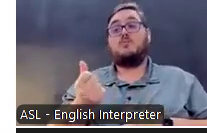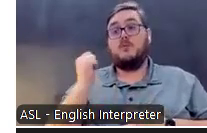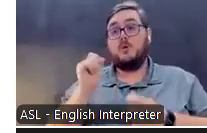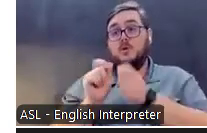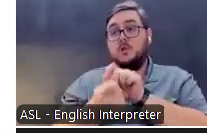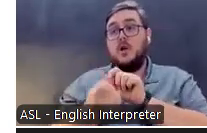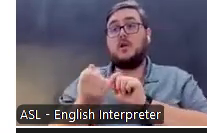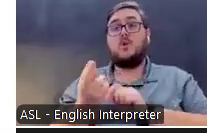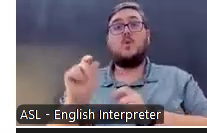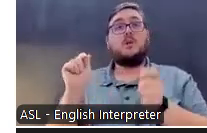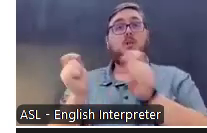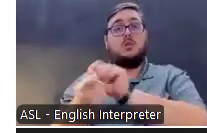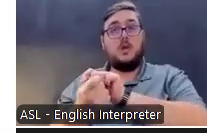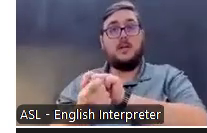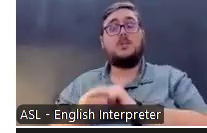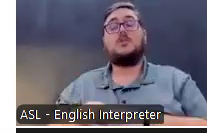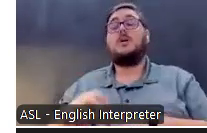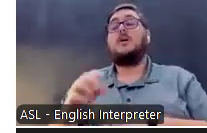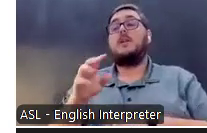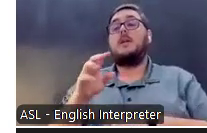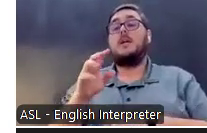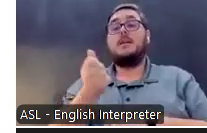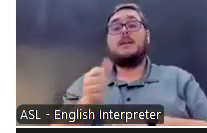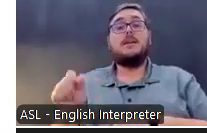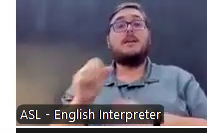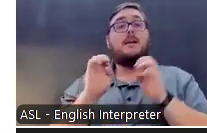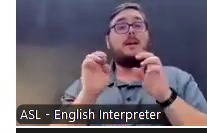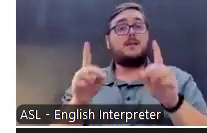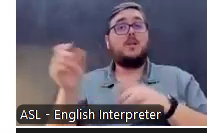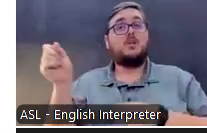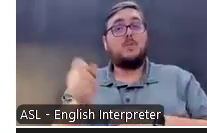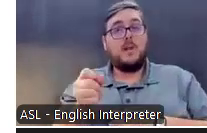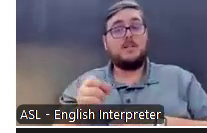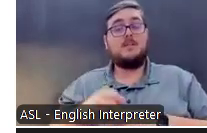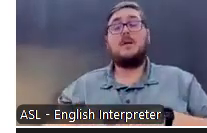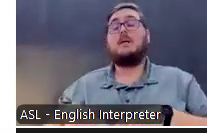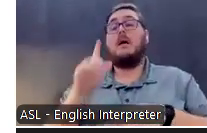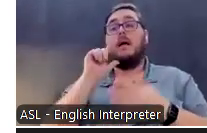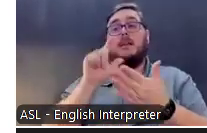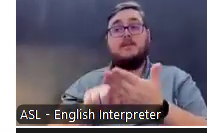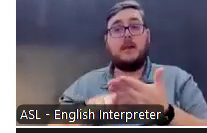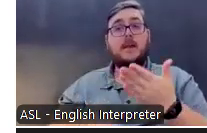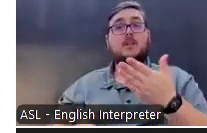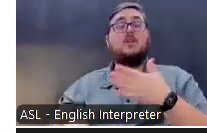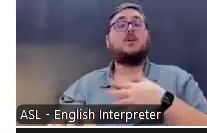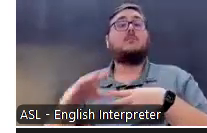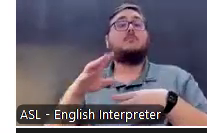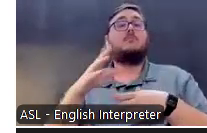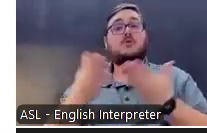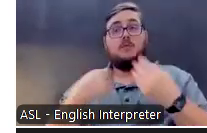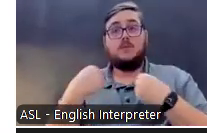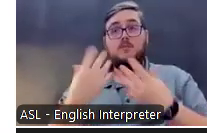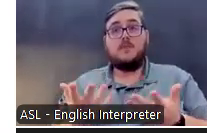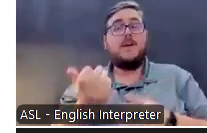evaluation, educational placement, or provision of free, appropriate public education of the student.